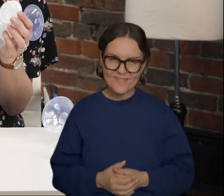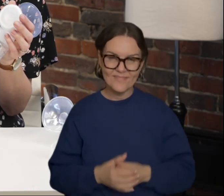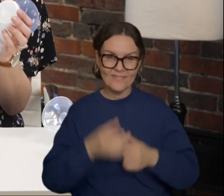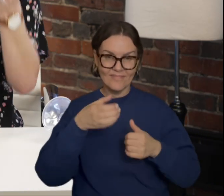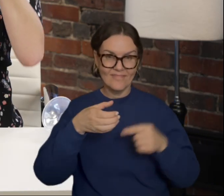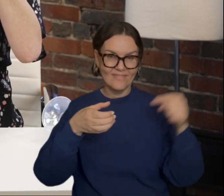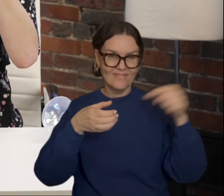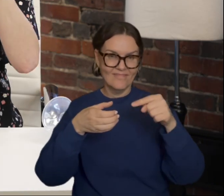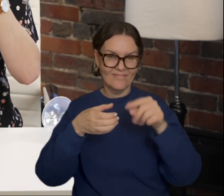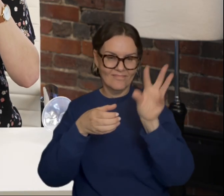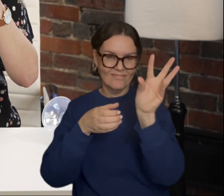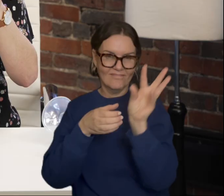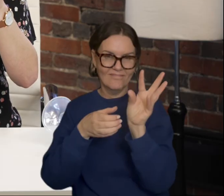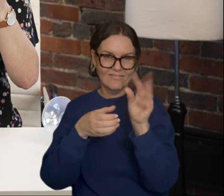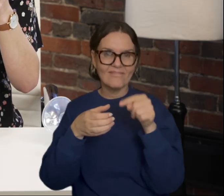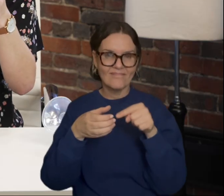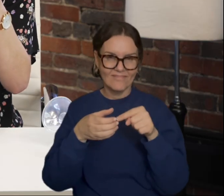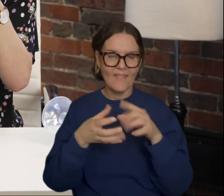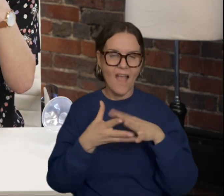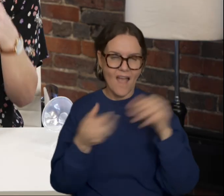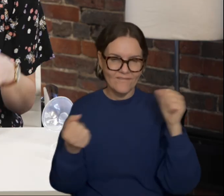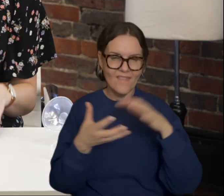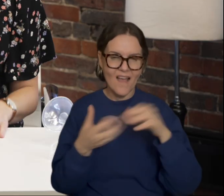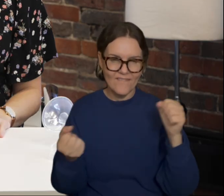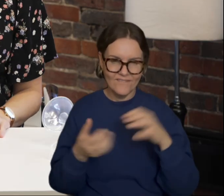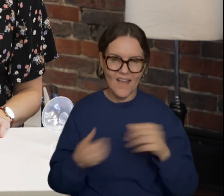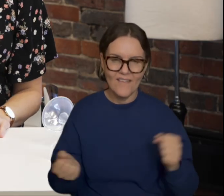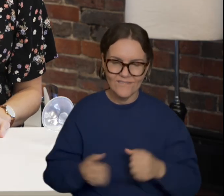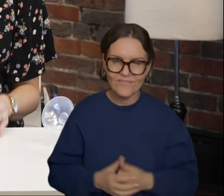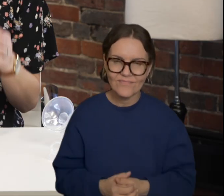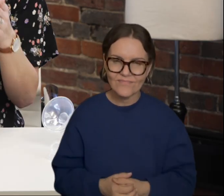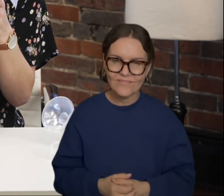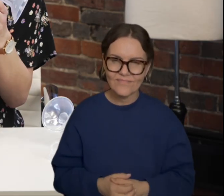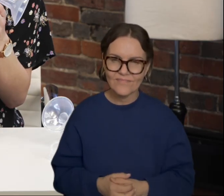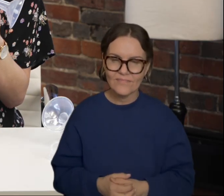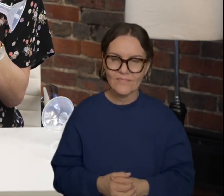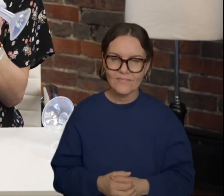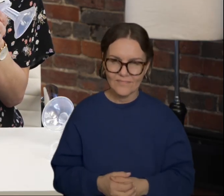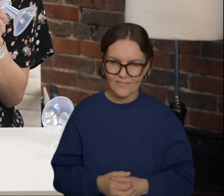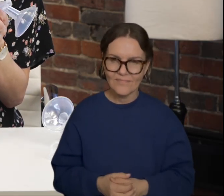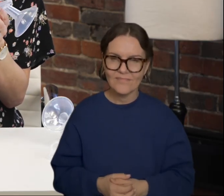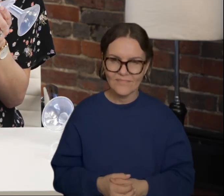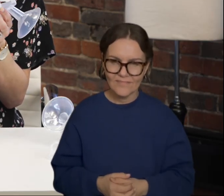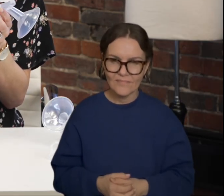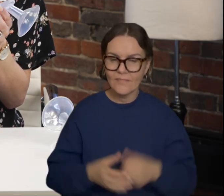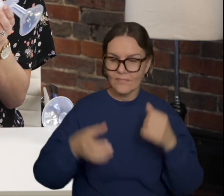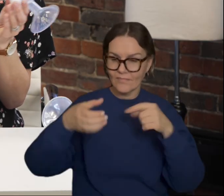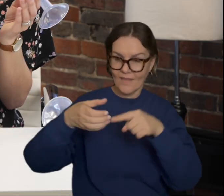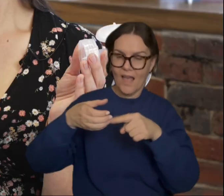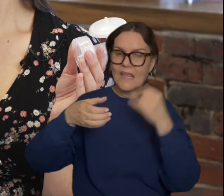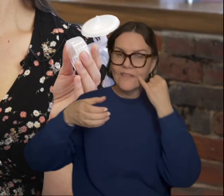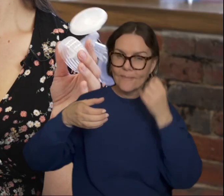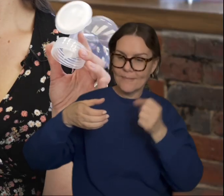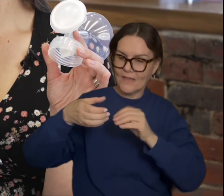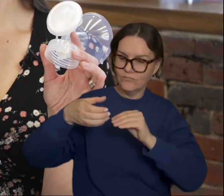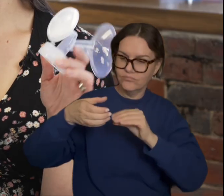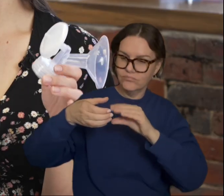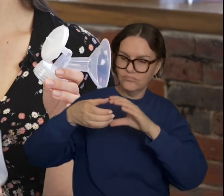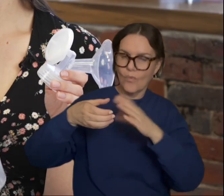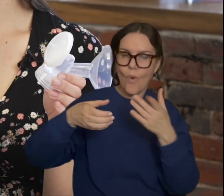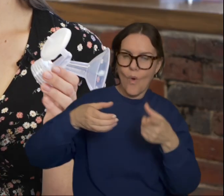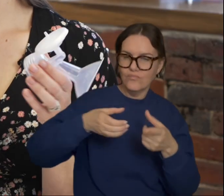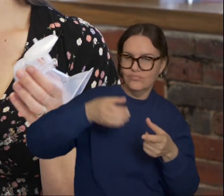pumping session like all the other parts do. When we're cleaning, no matter which of the 2 methods you choose, you're gonna